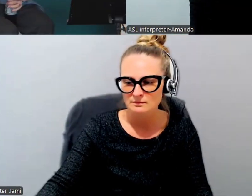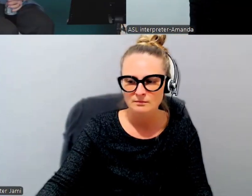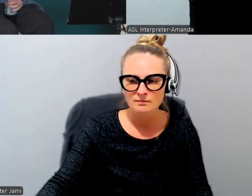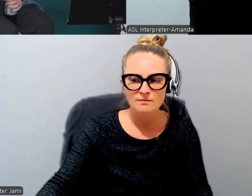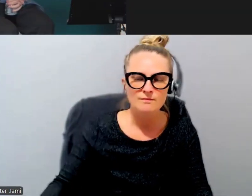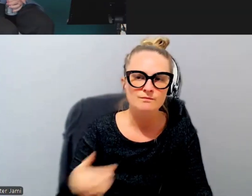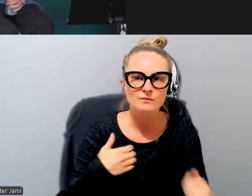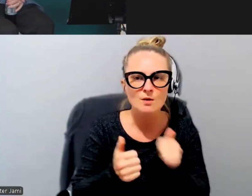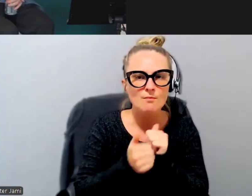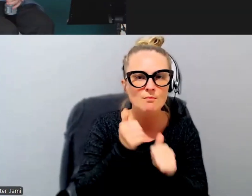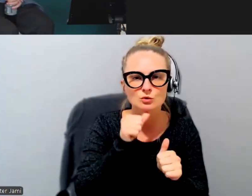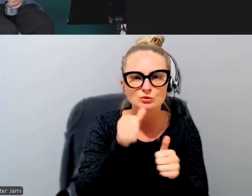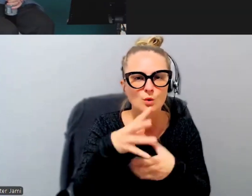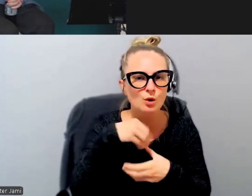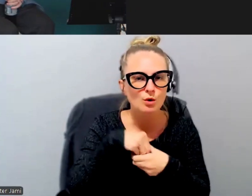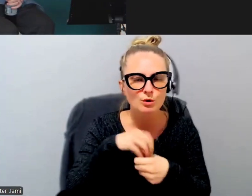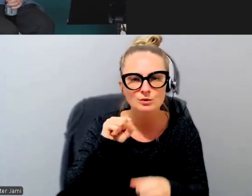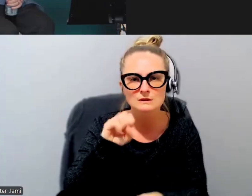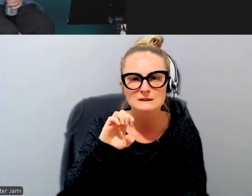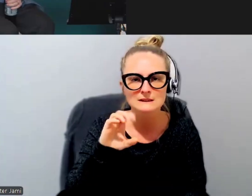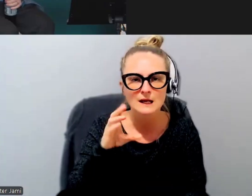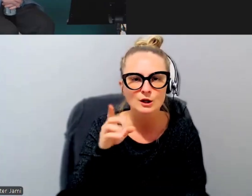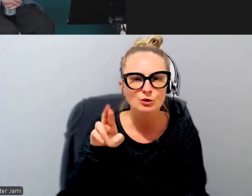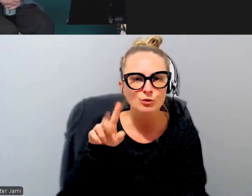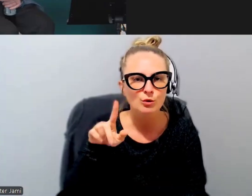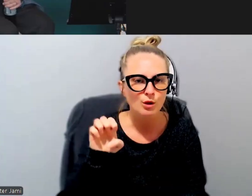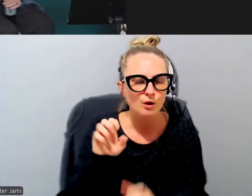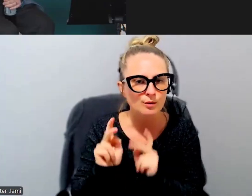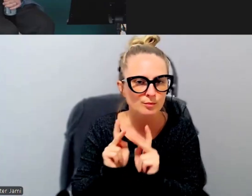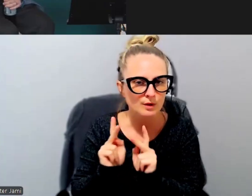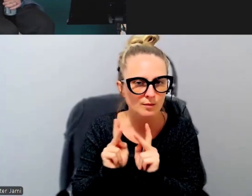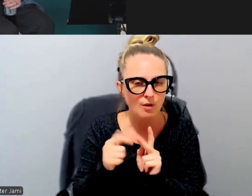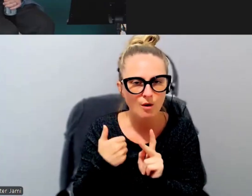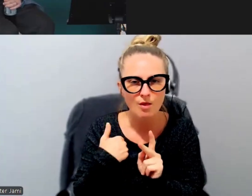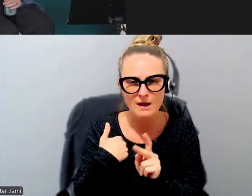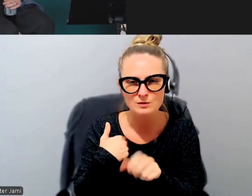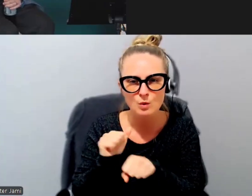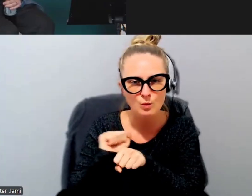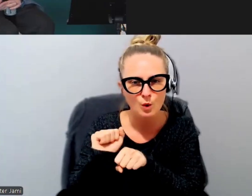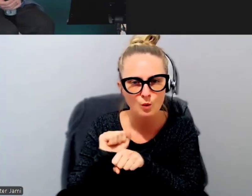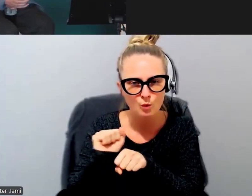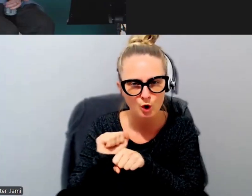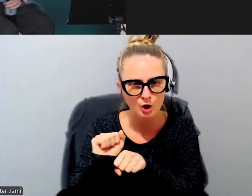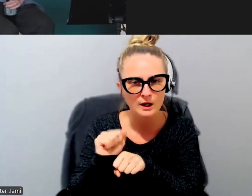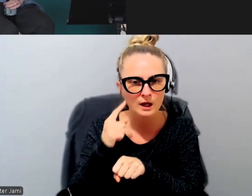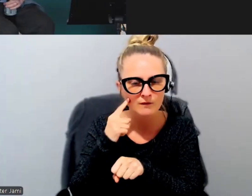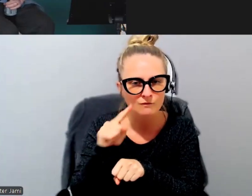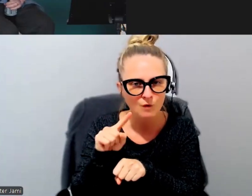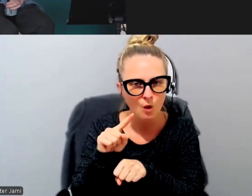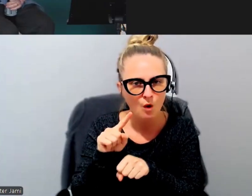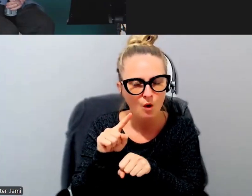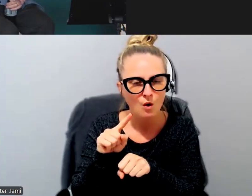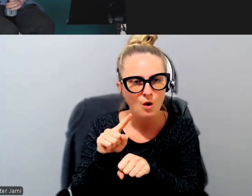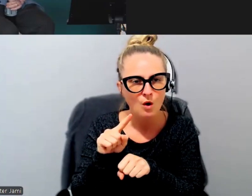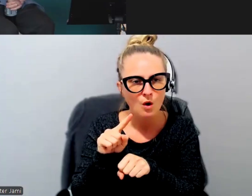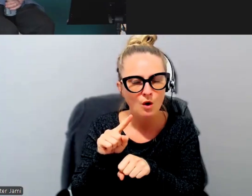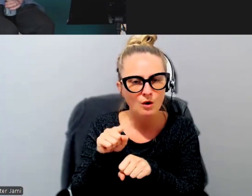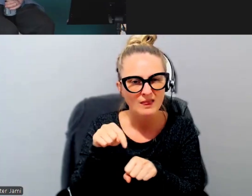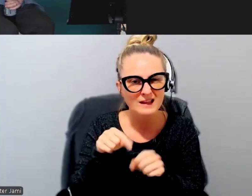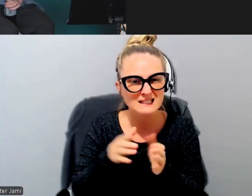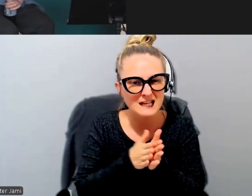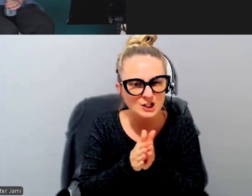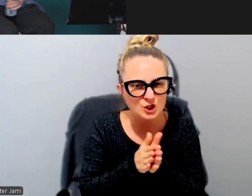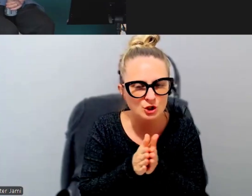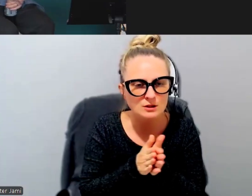secular people, and that's another thing that we are working toward on this and other initiatives, is to be in partnership